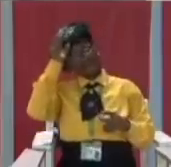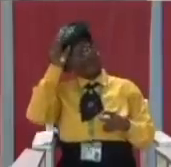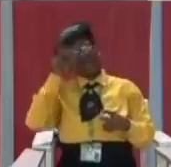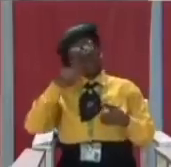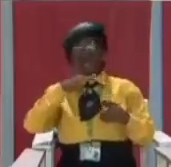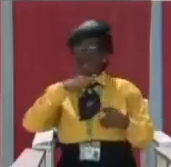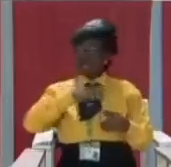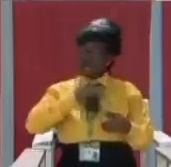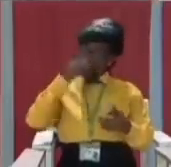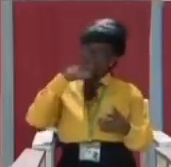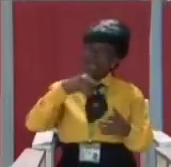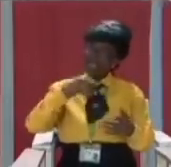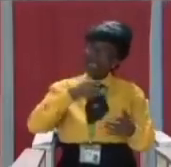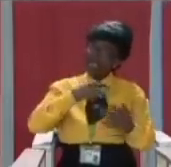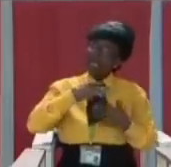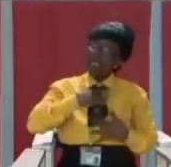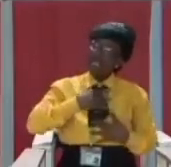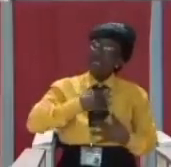is over.